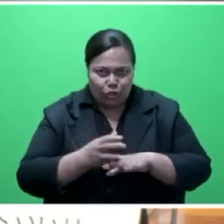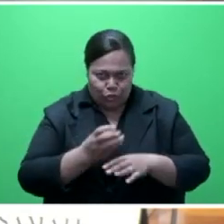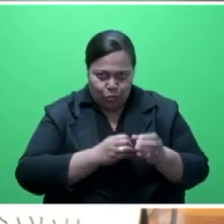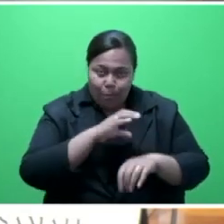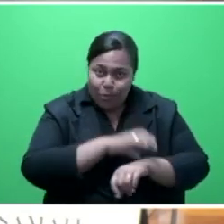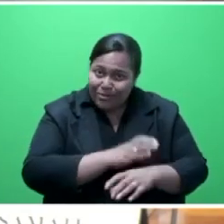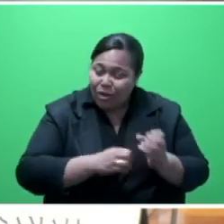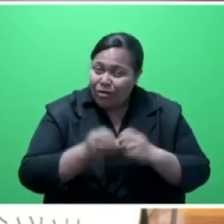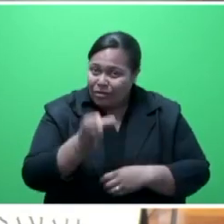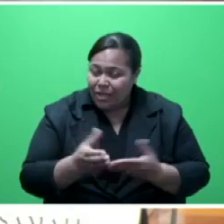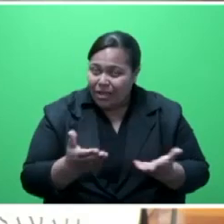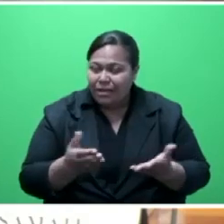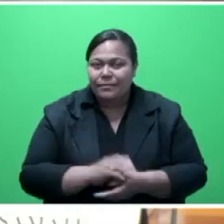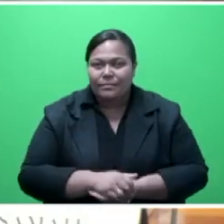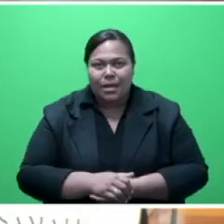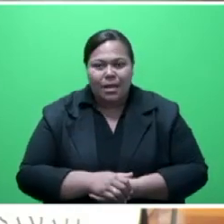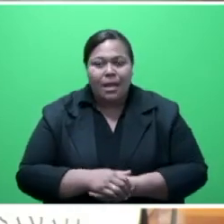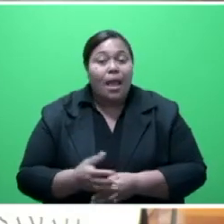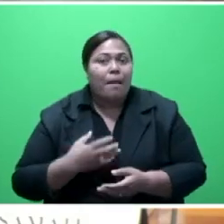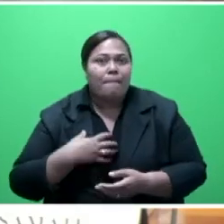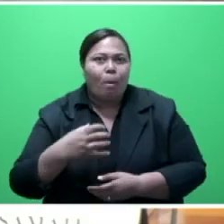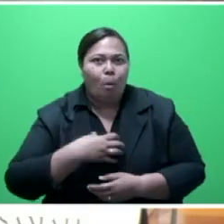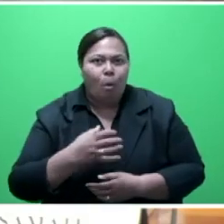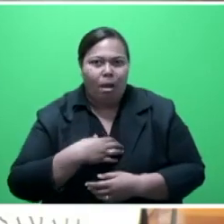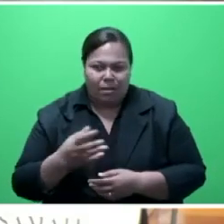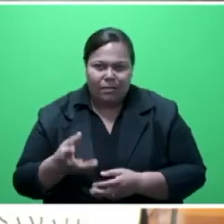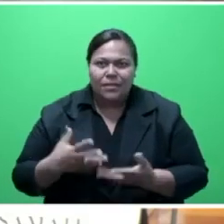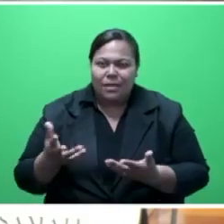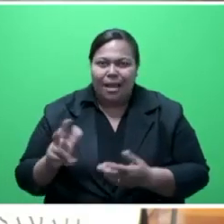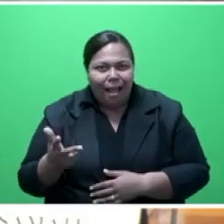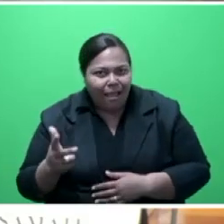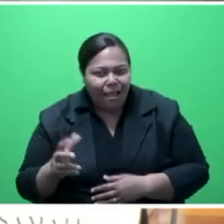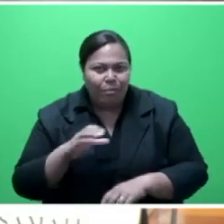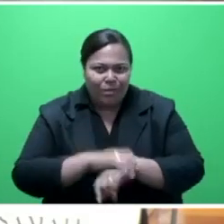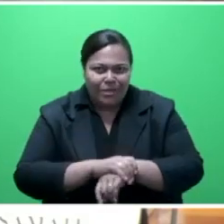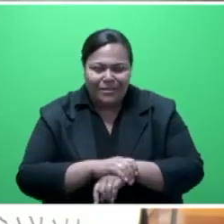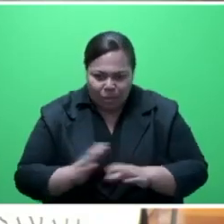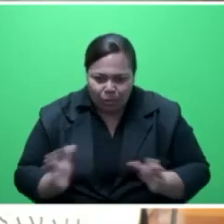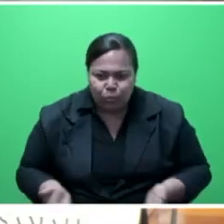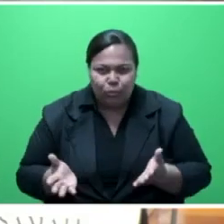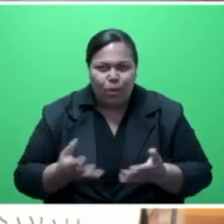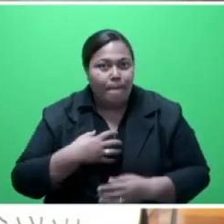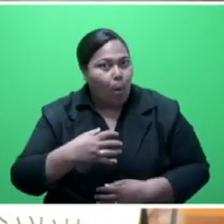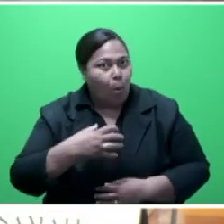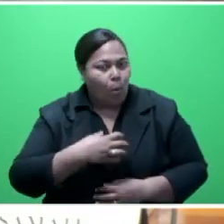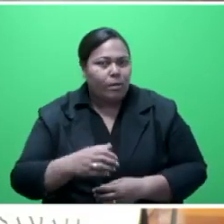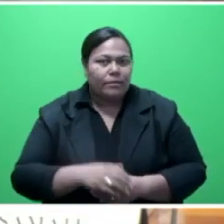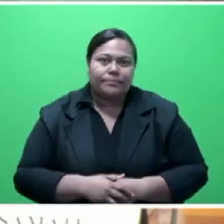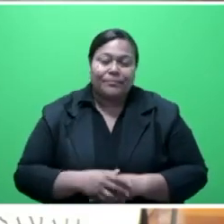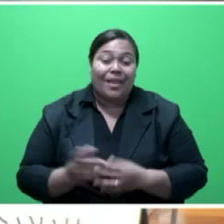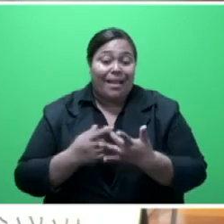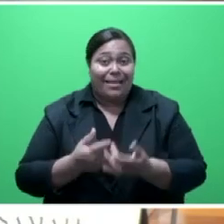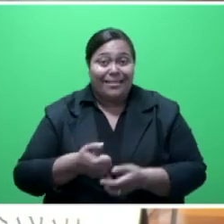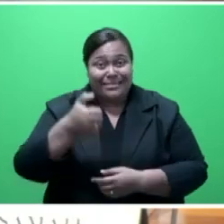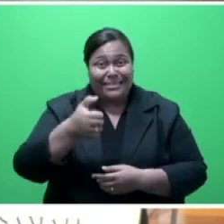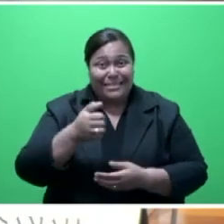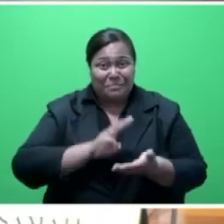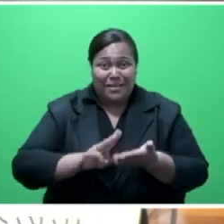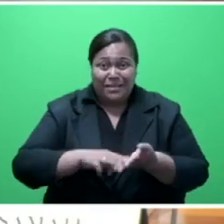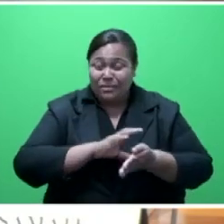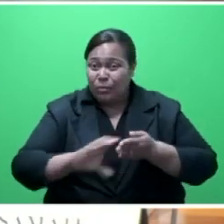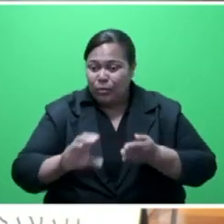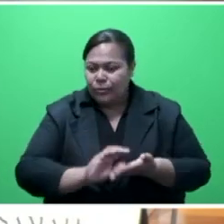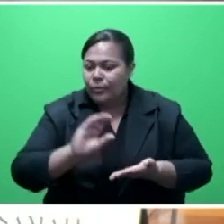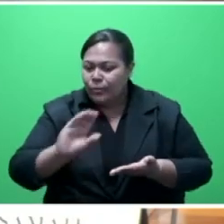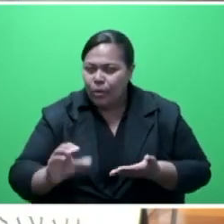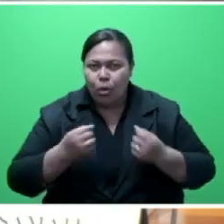to bolster the ranks of our police, and also we're regularizing the special constable. And we've allocated another $6 million to complete the